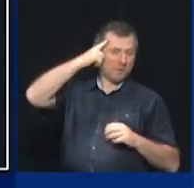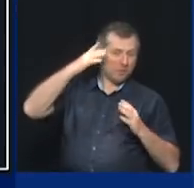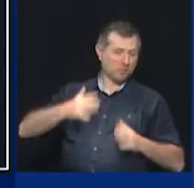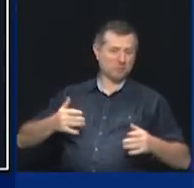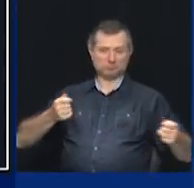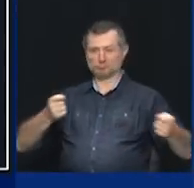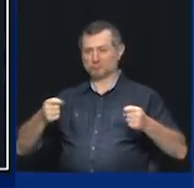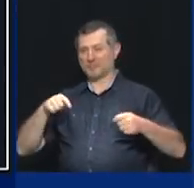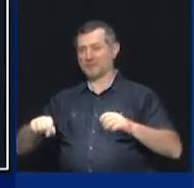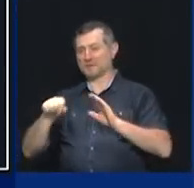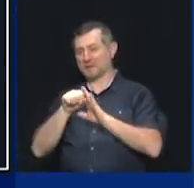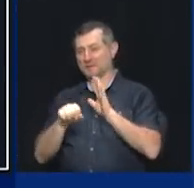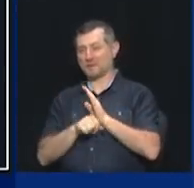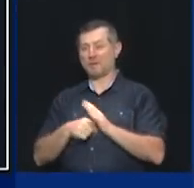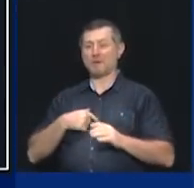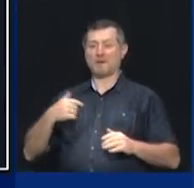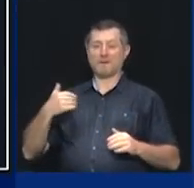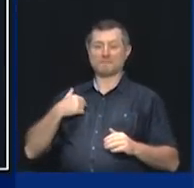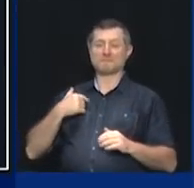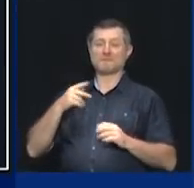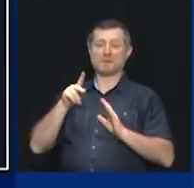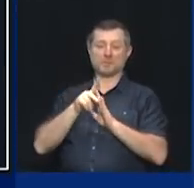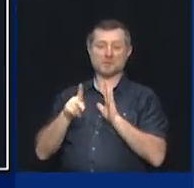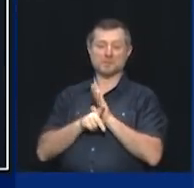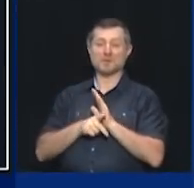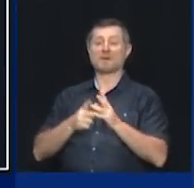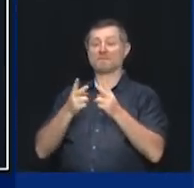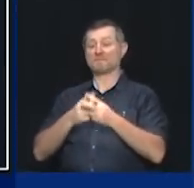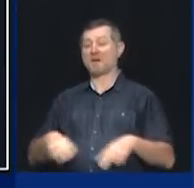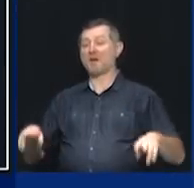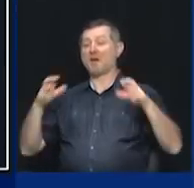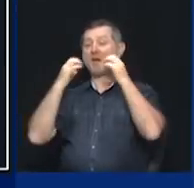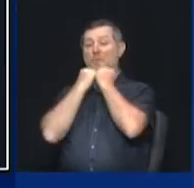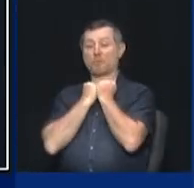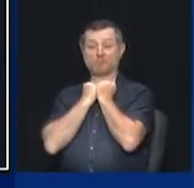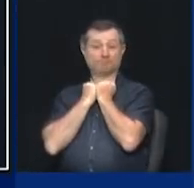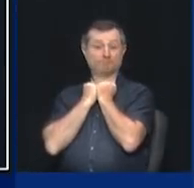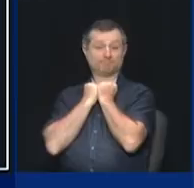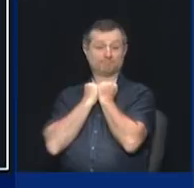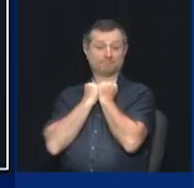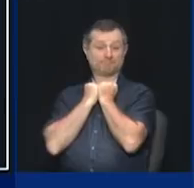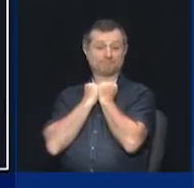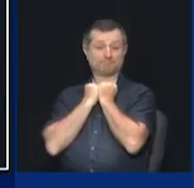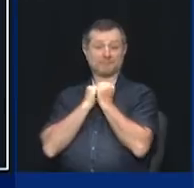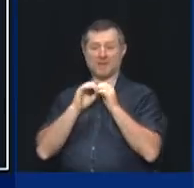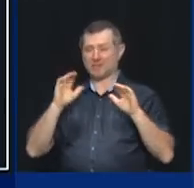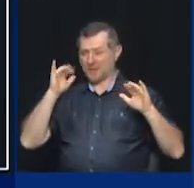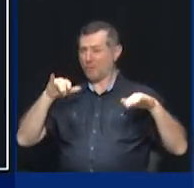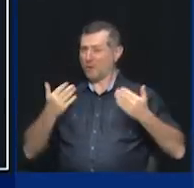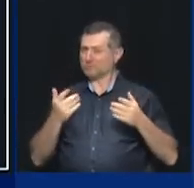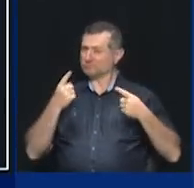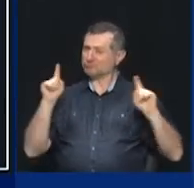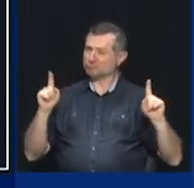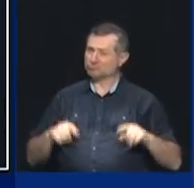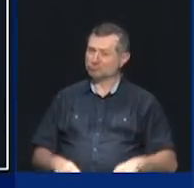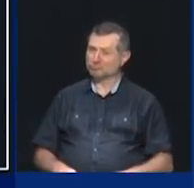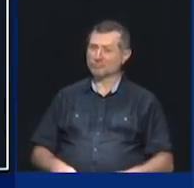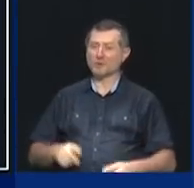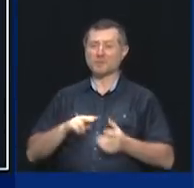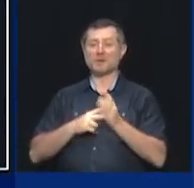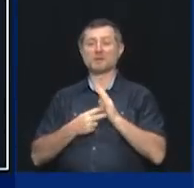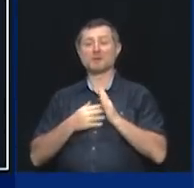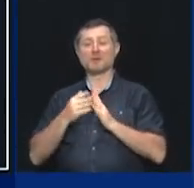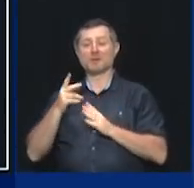principles. That's how this whole thing works. People say all the time to me, New York, or people from all